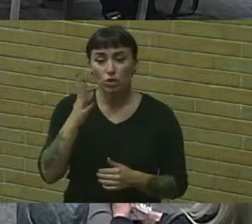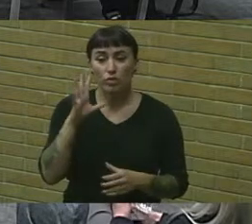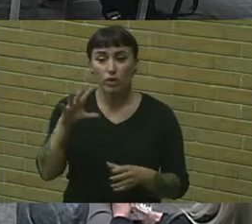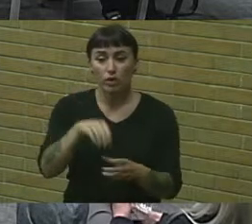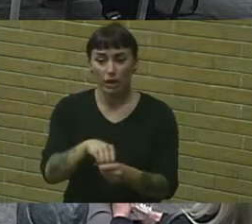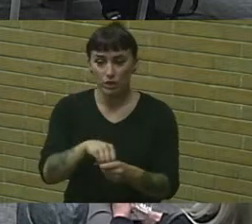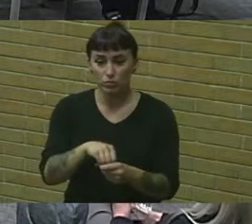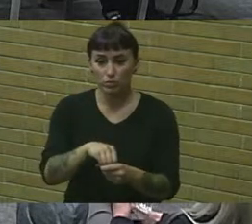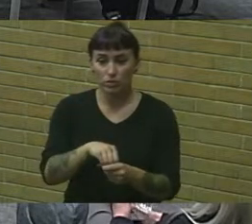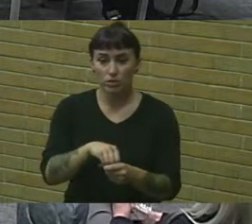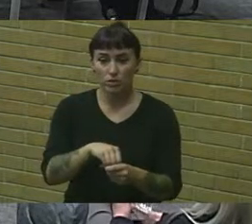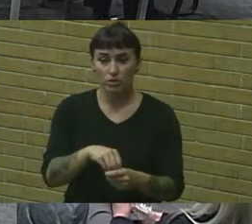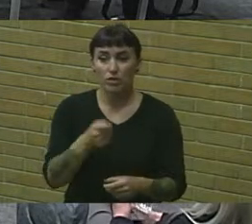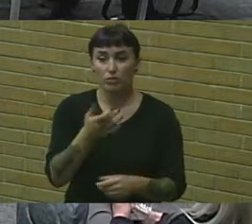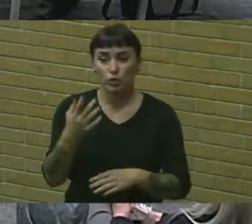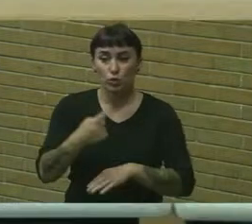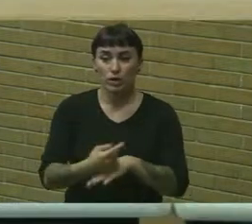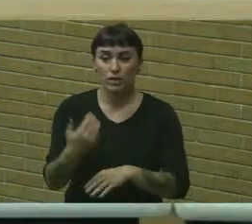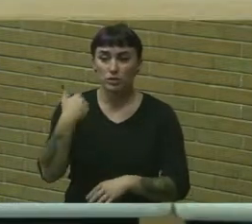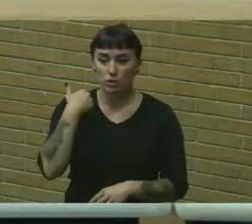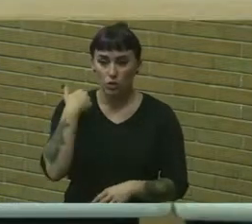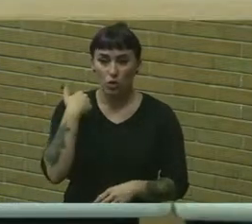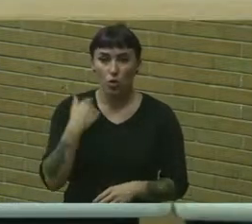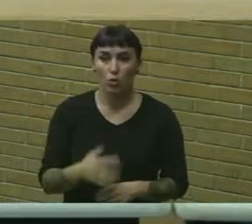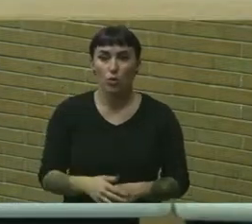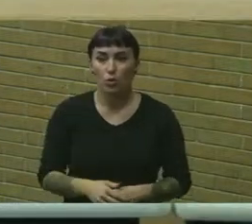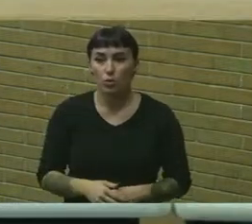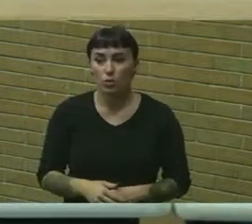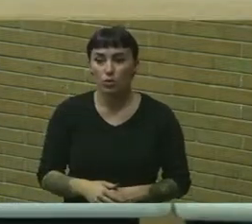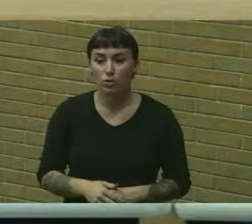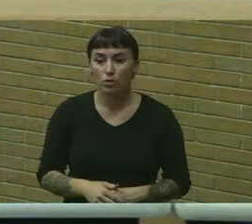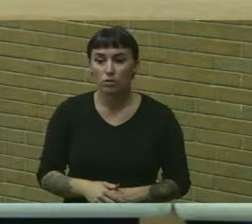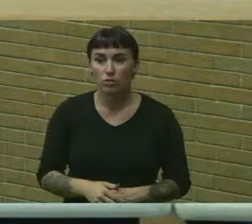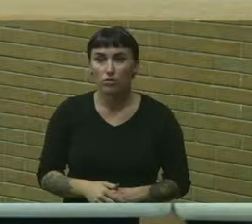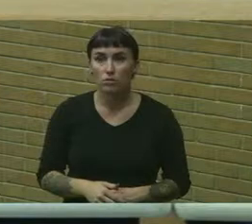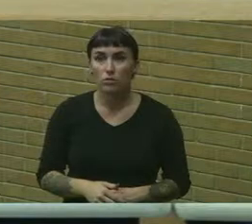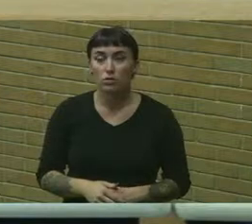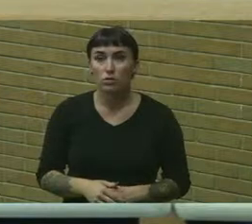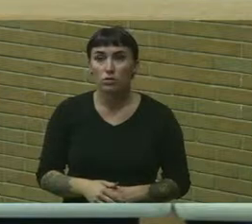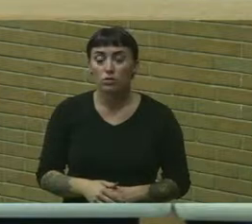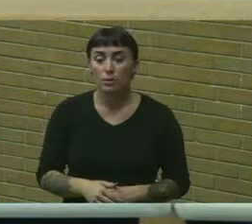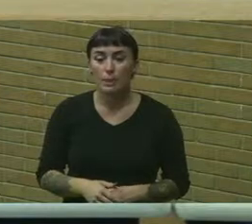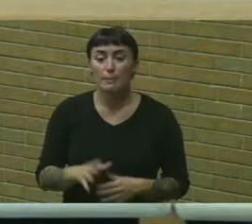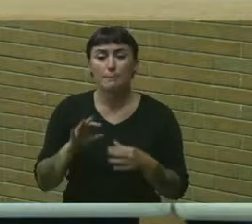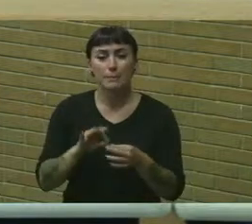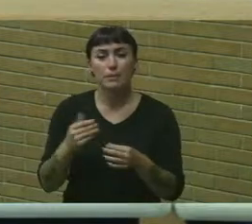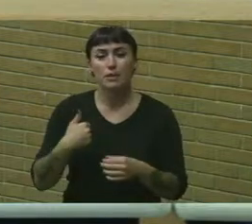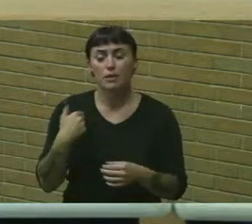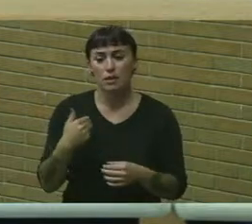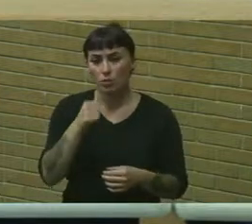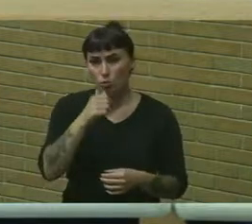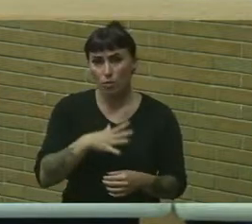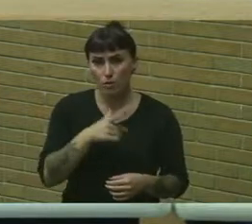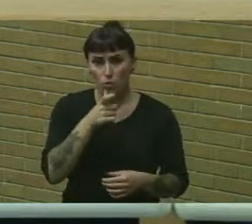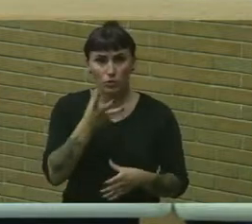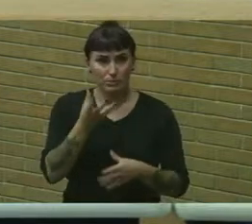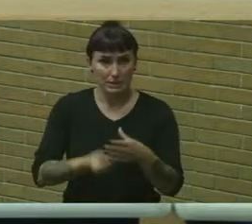engagement just a few days ago with a young woman that went missing.